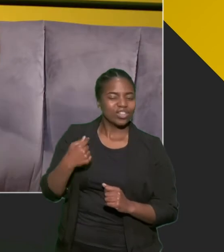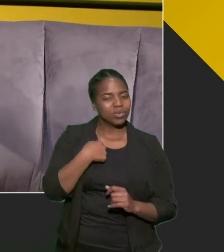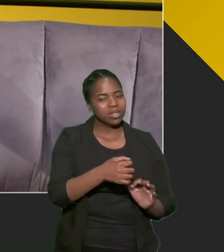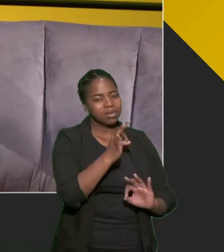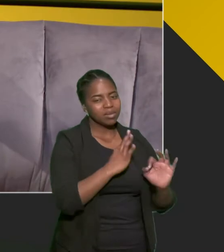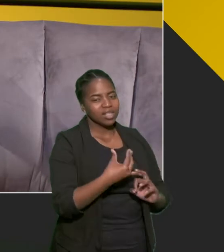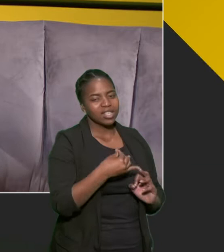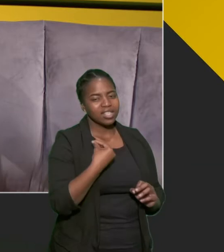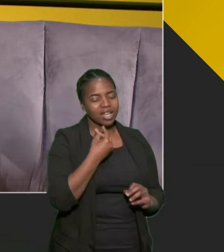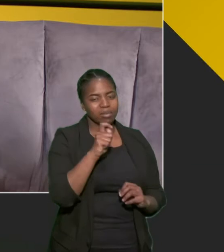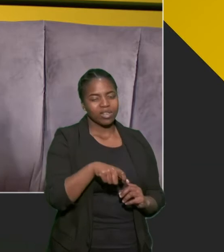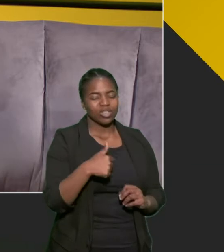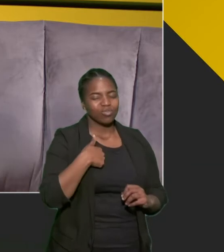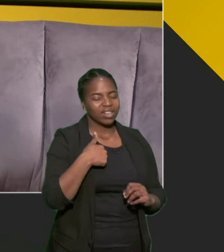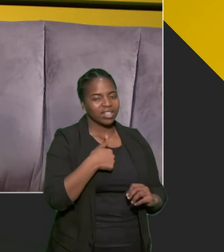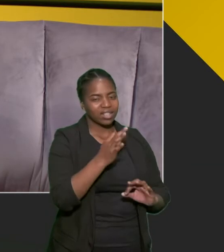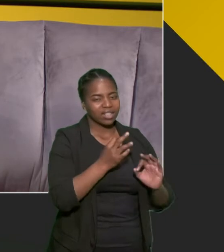to be a young person in Rwanda.